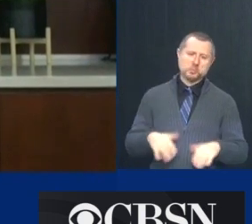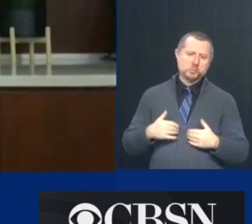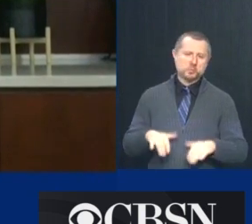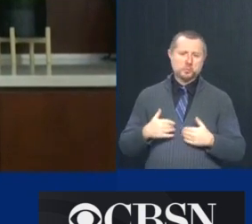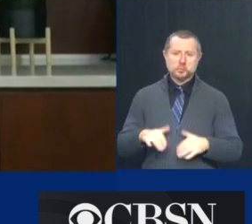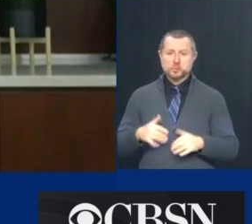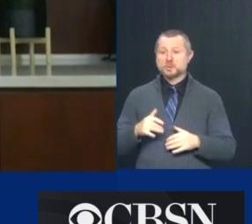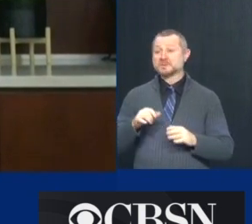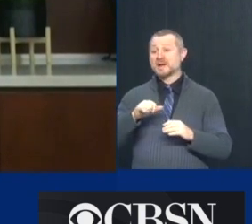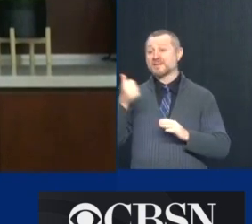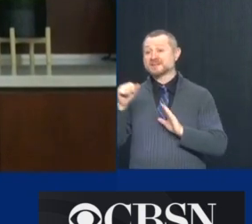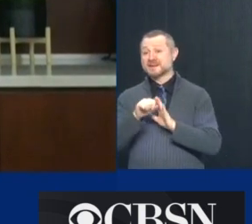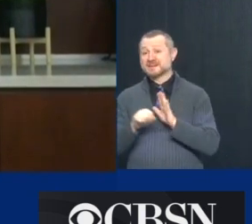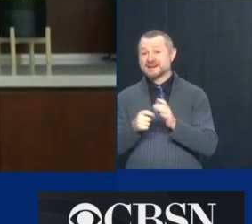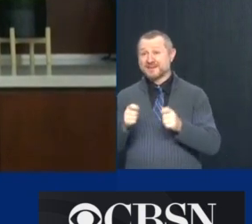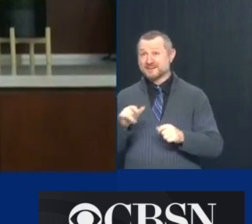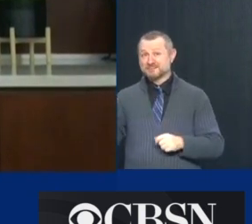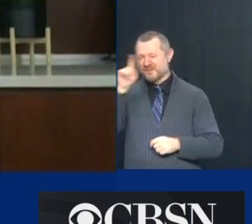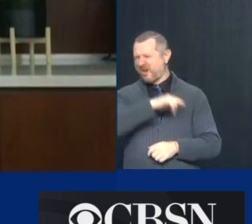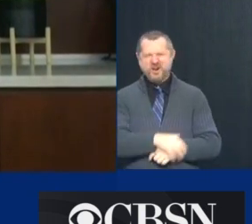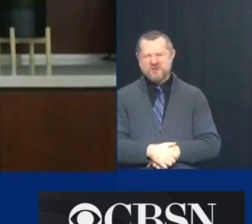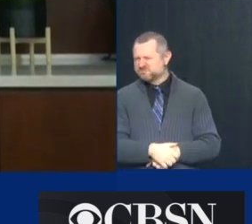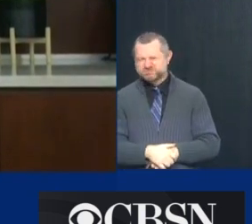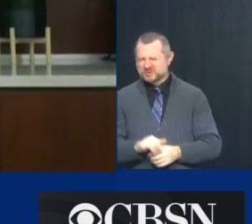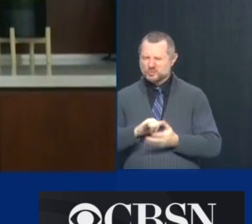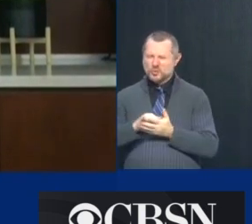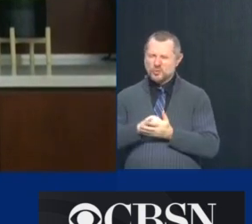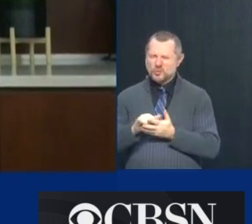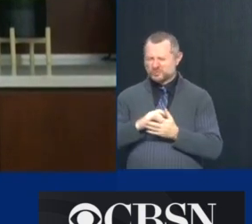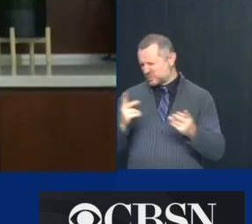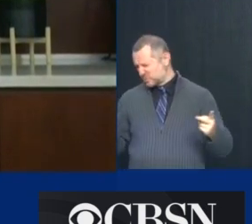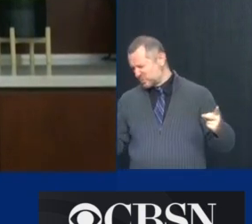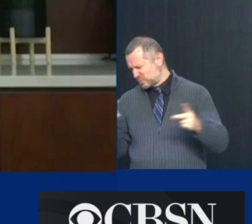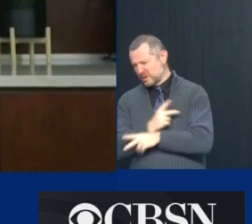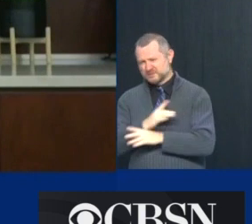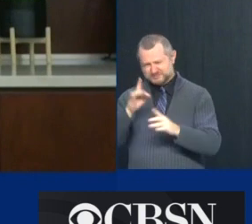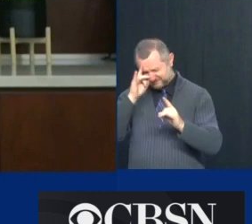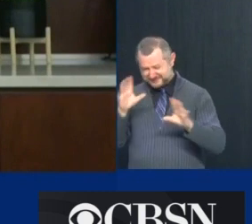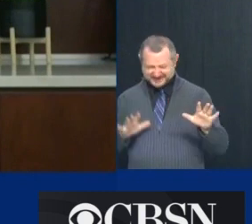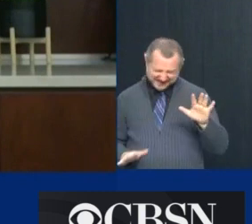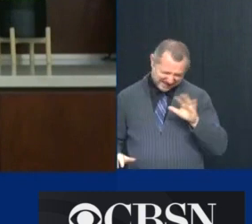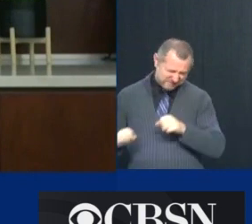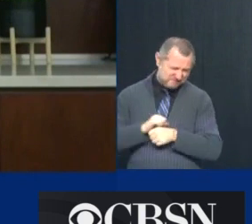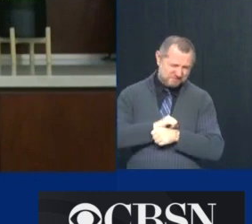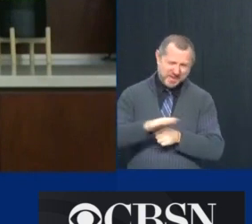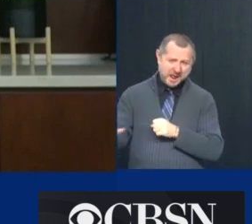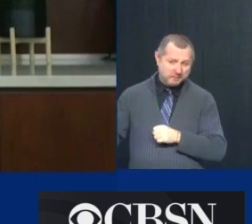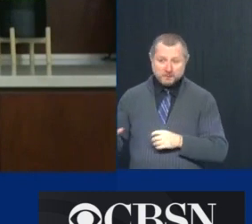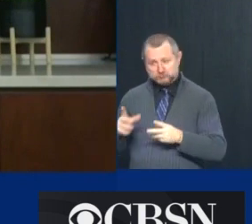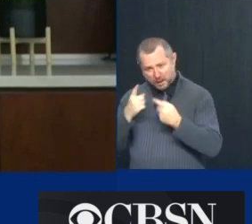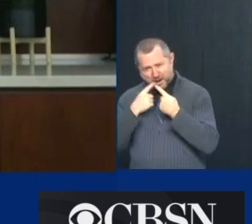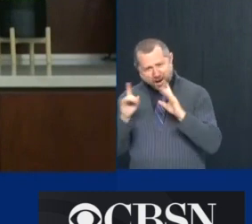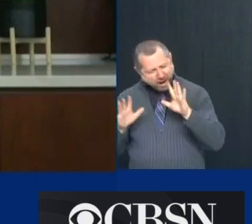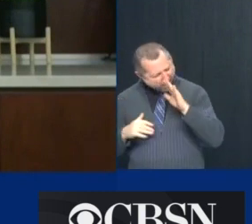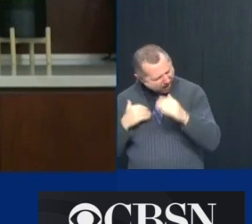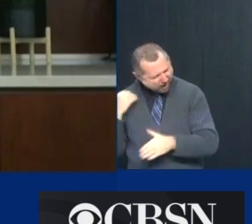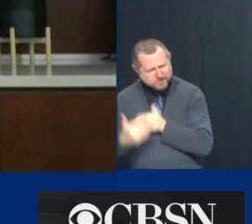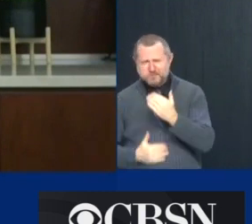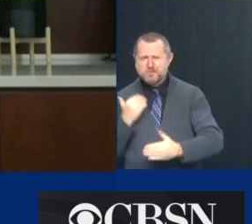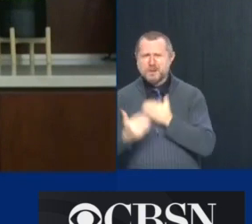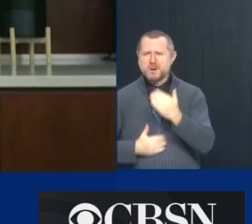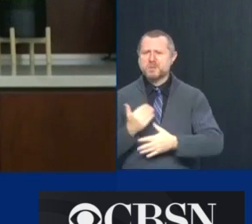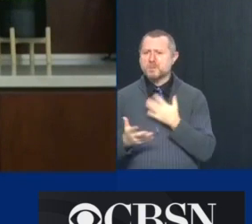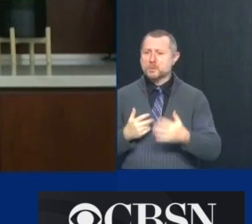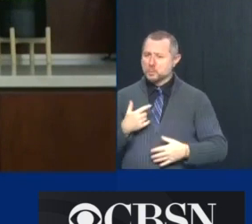state had to deal with. We had the worst problem in the nation by far. And thanks to you and your